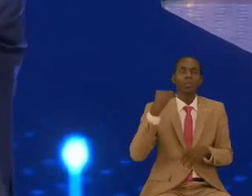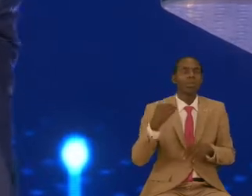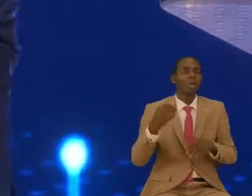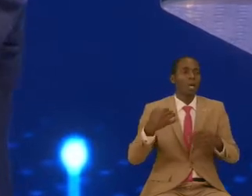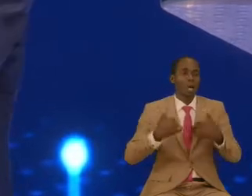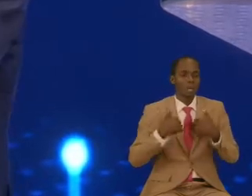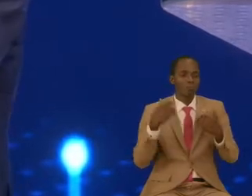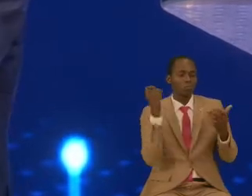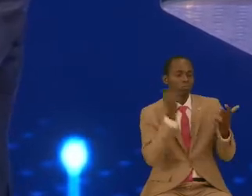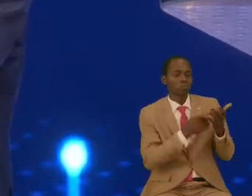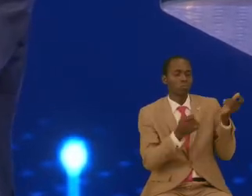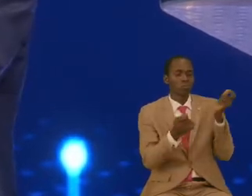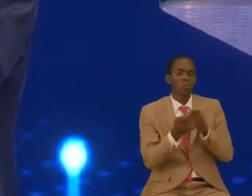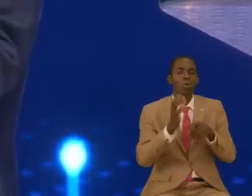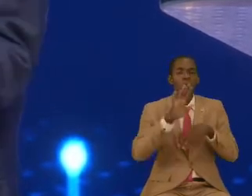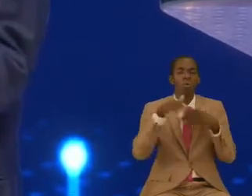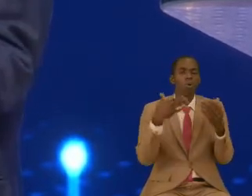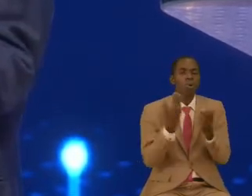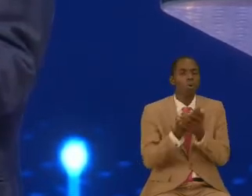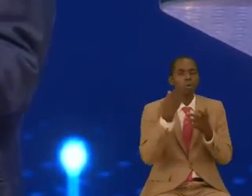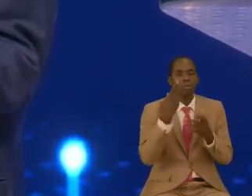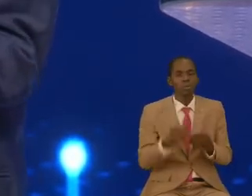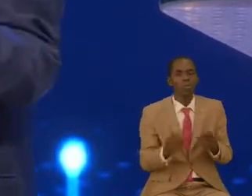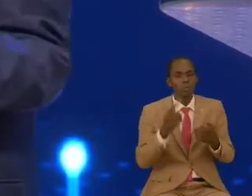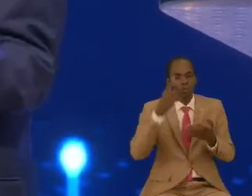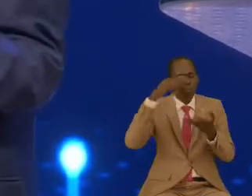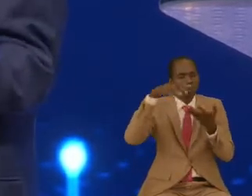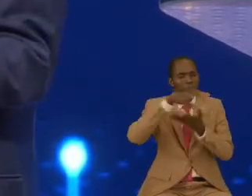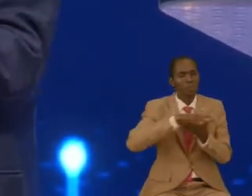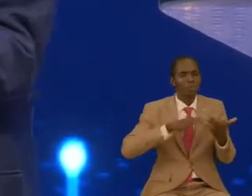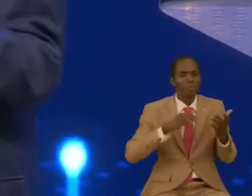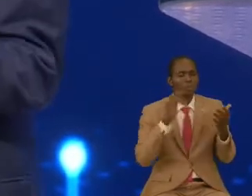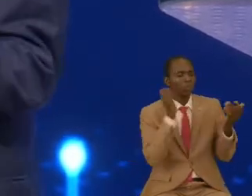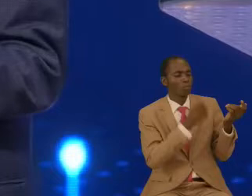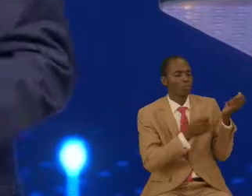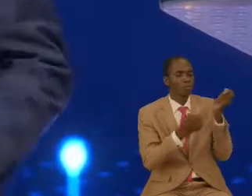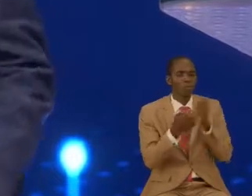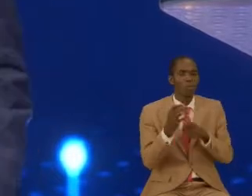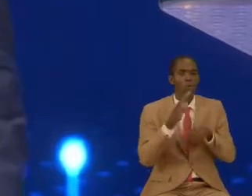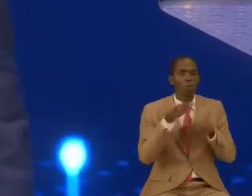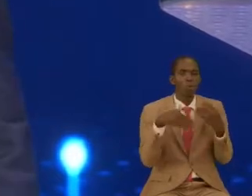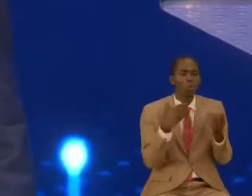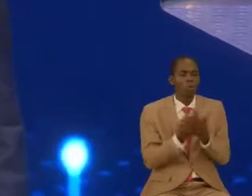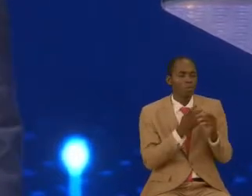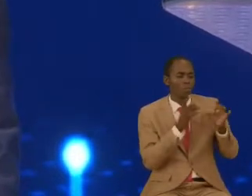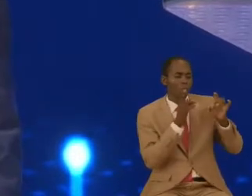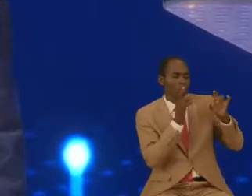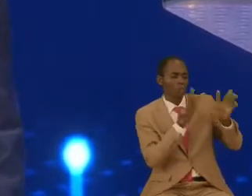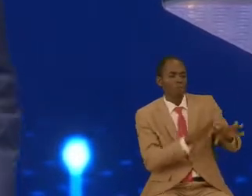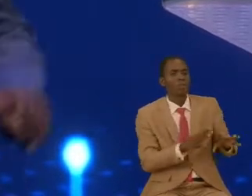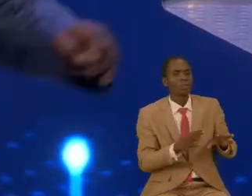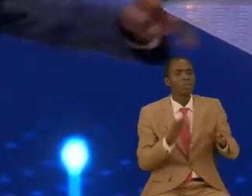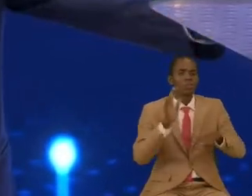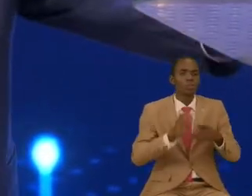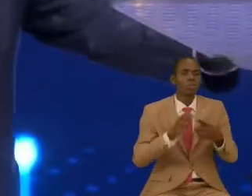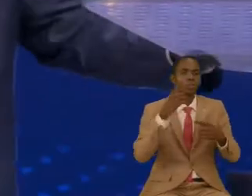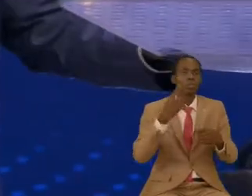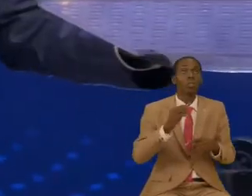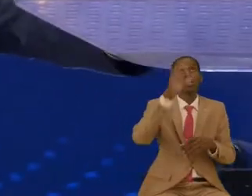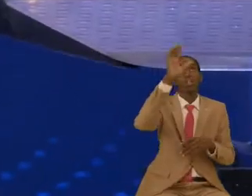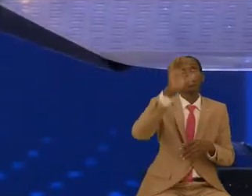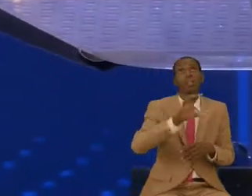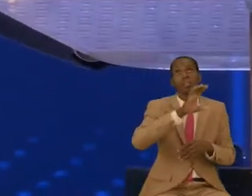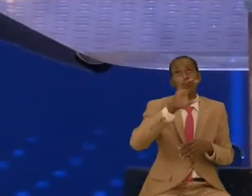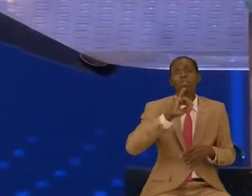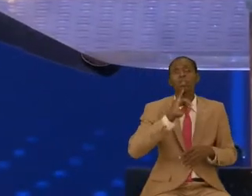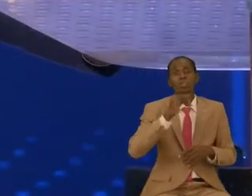He's nailed all that hatred. He's nailed all that animosity to the cross. And because of